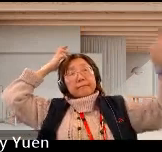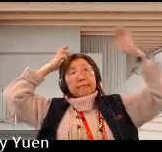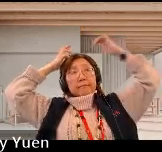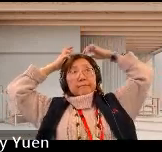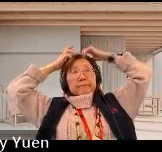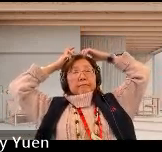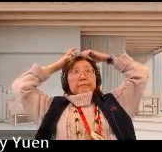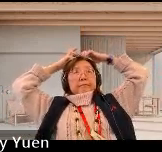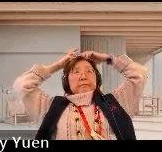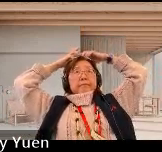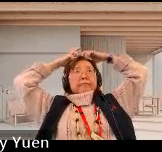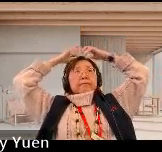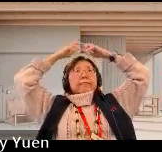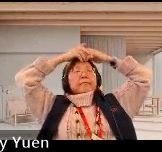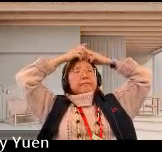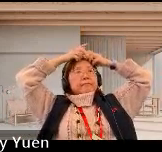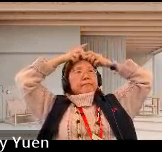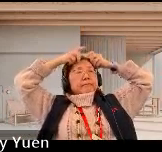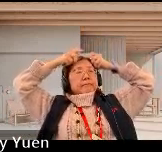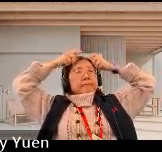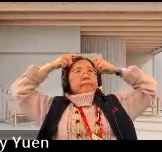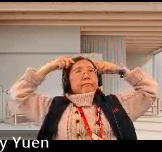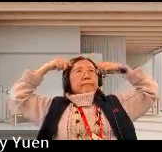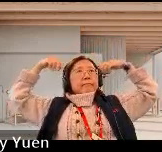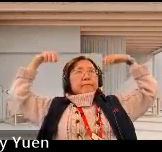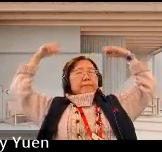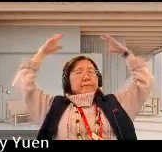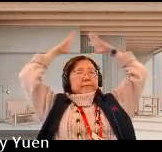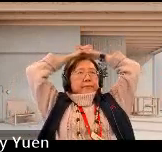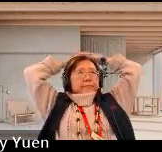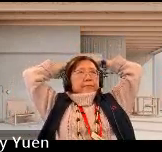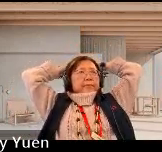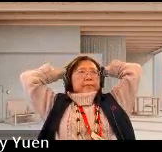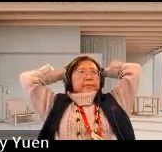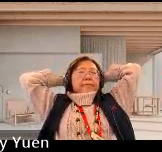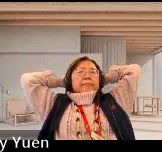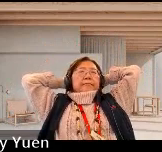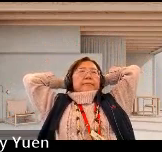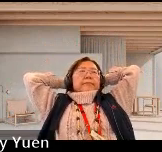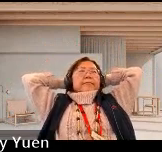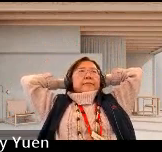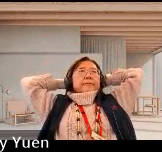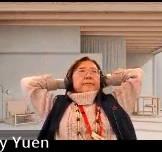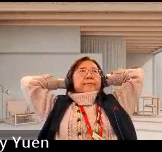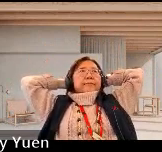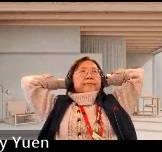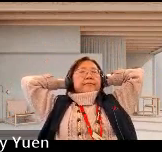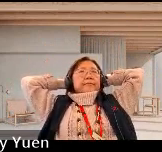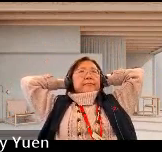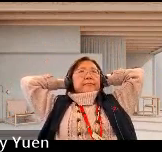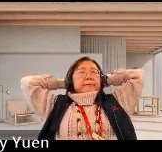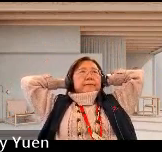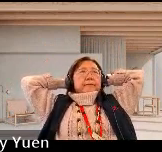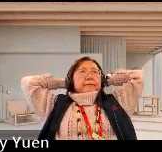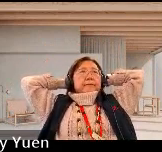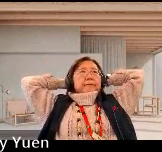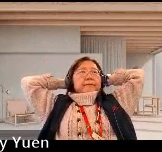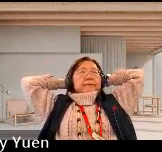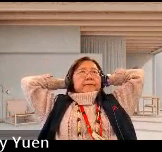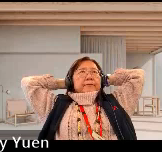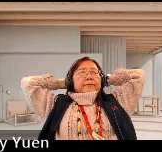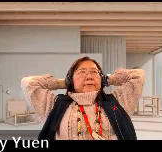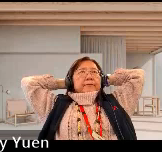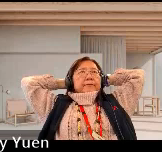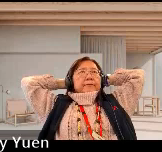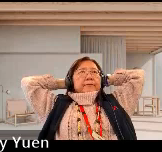as they progress. The earlier we can bring those strategies and the rehabilitative approach in, the more likely they can live